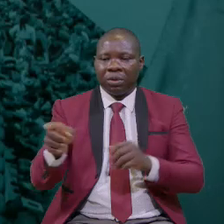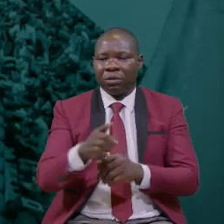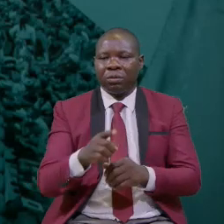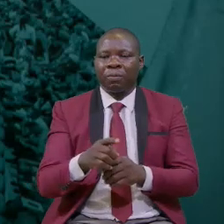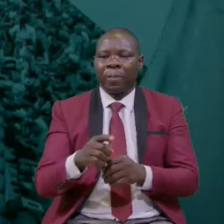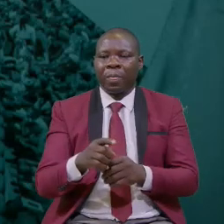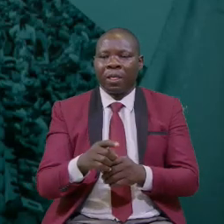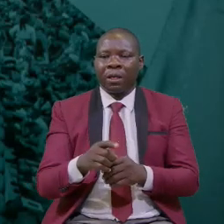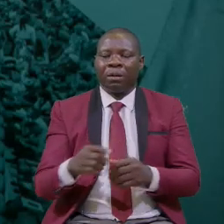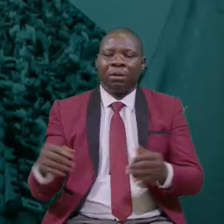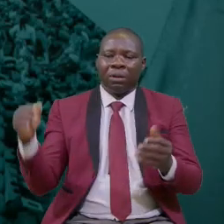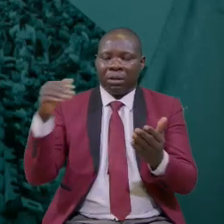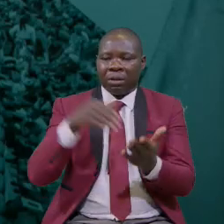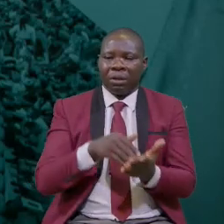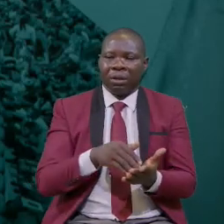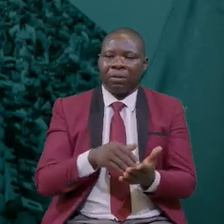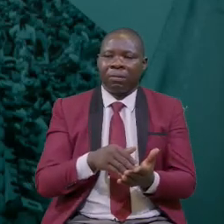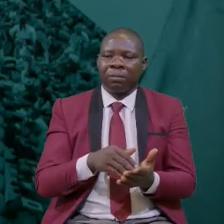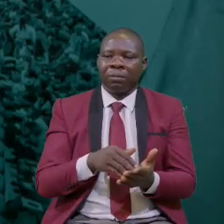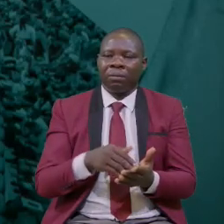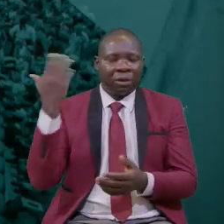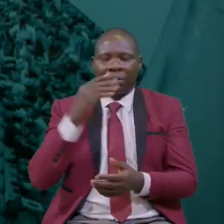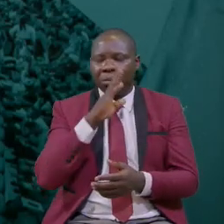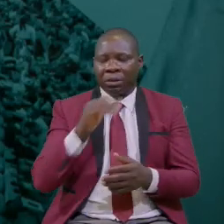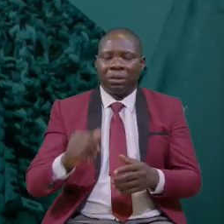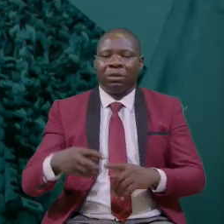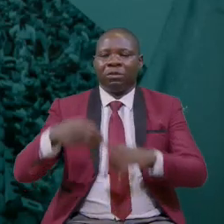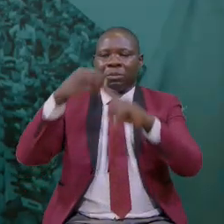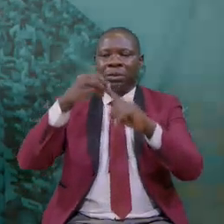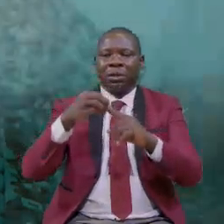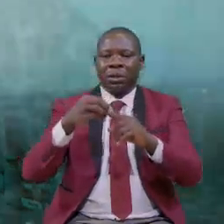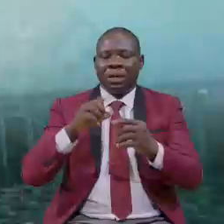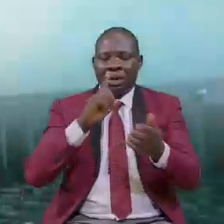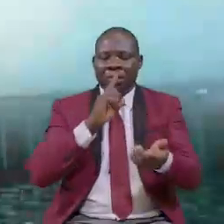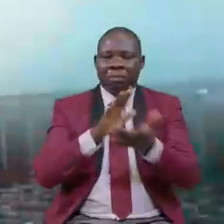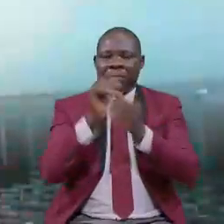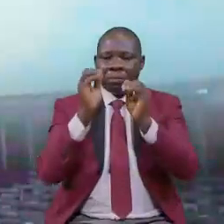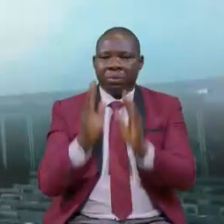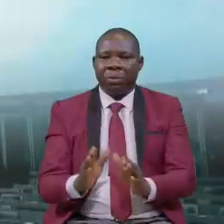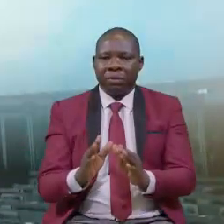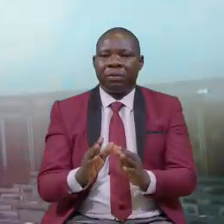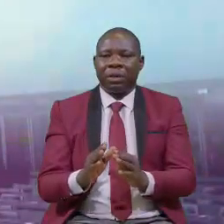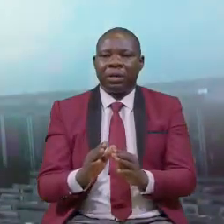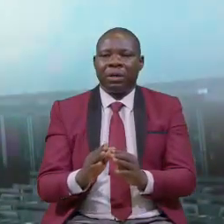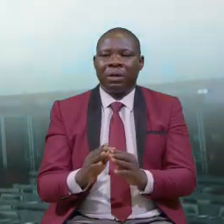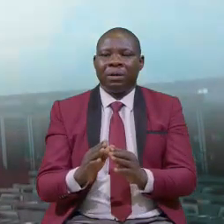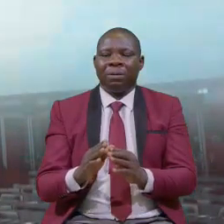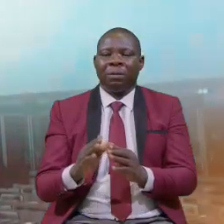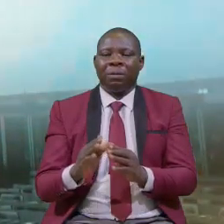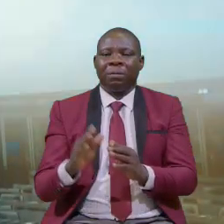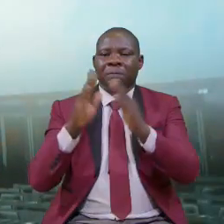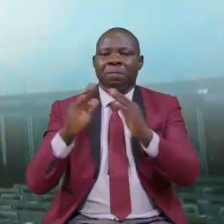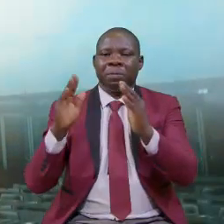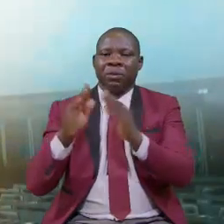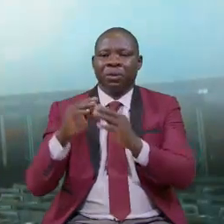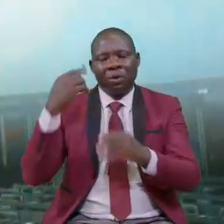Furthermore, there'll be a special believers' banquet for all those